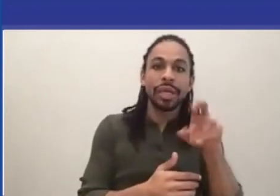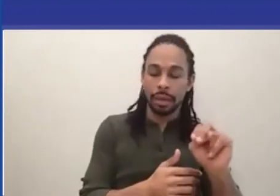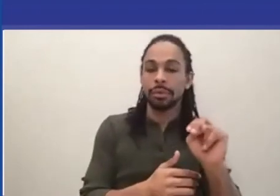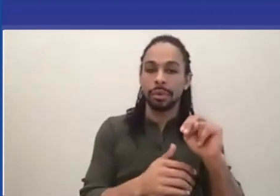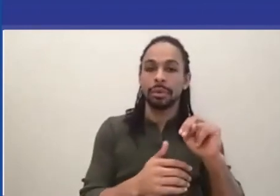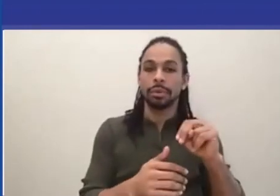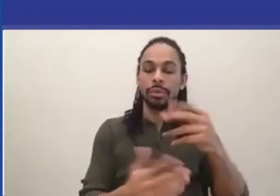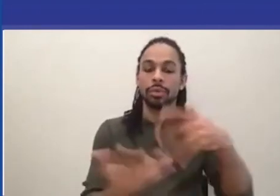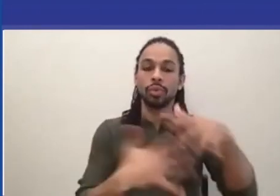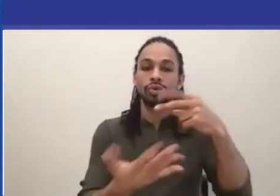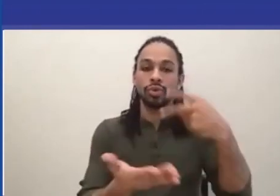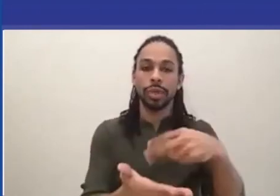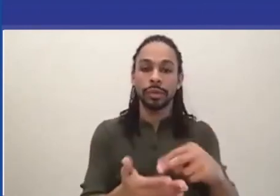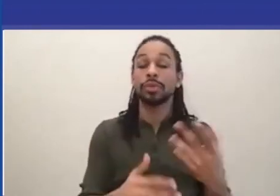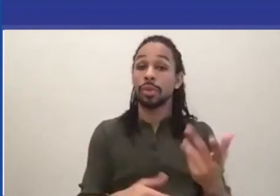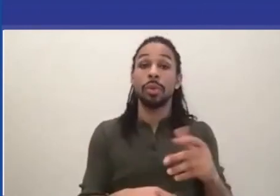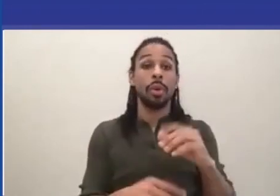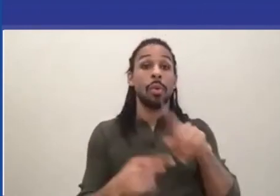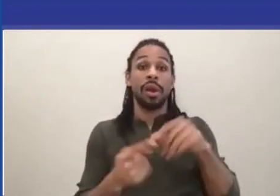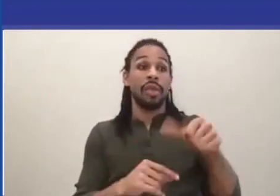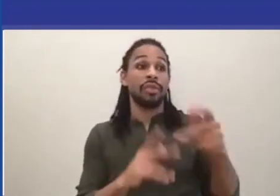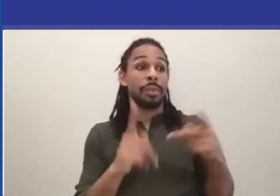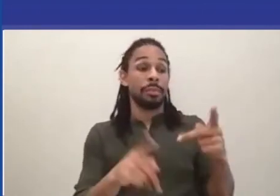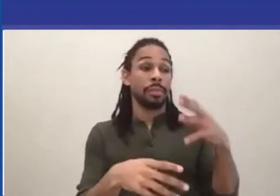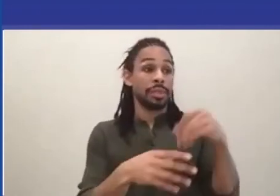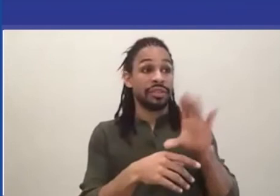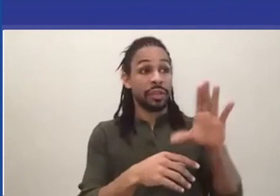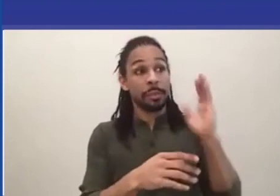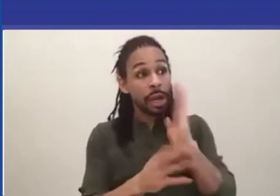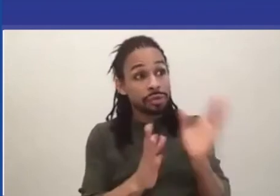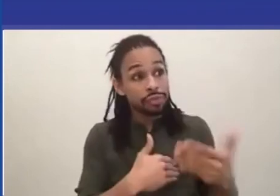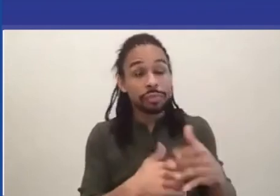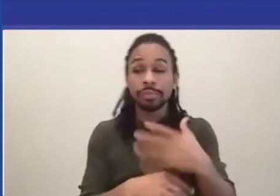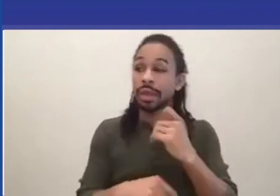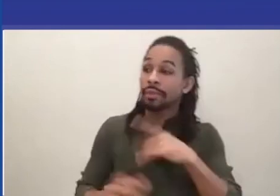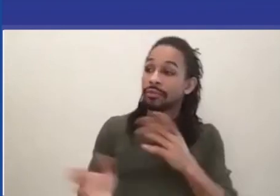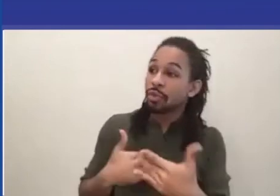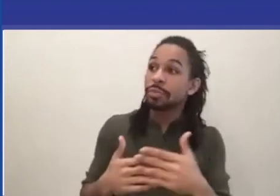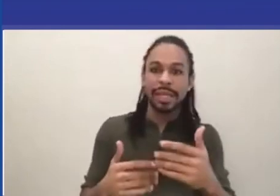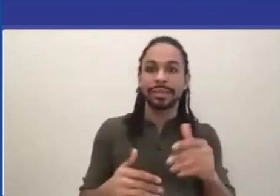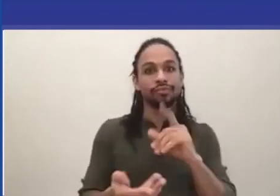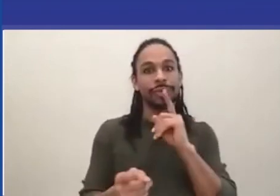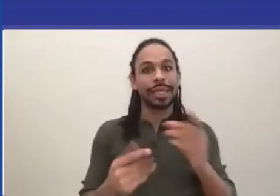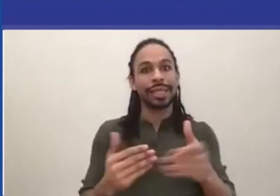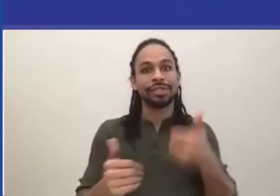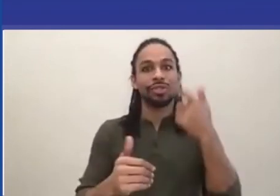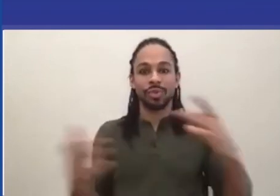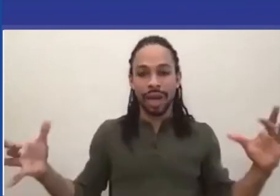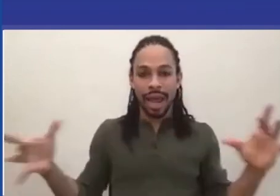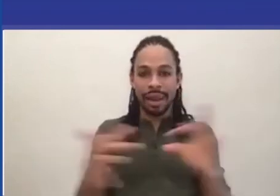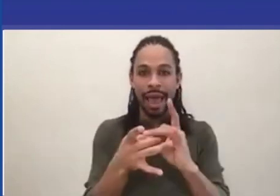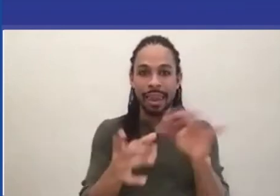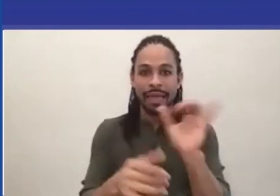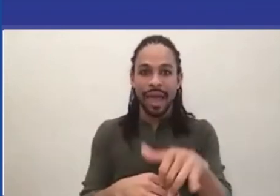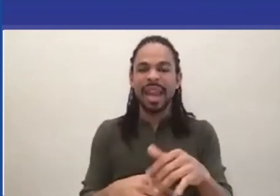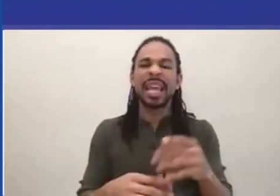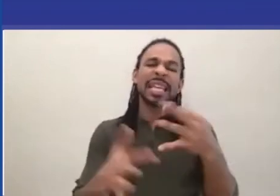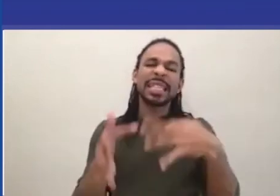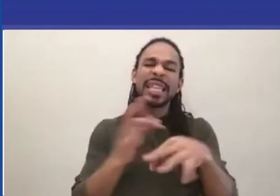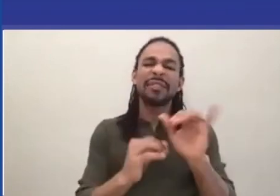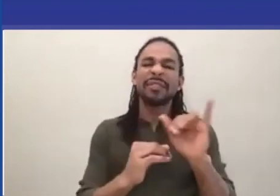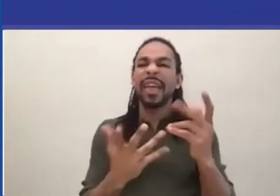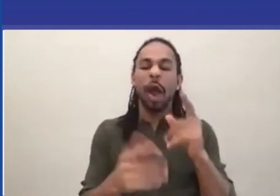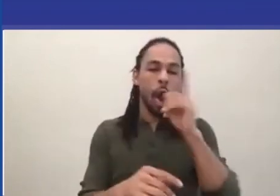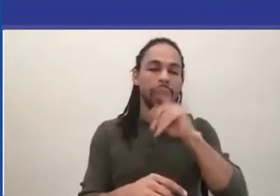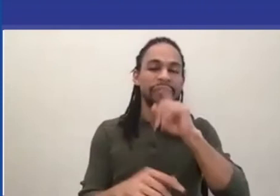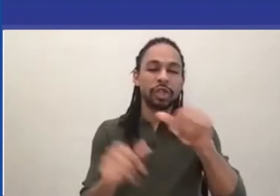living rooms to connect that way, instead of going to an artificial space of a studio. So I'm hoping that some